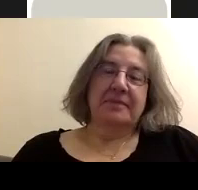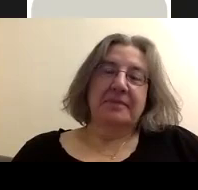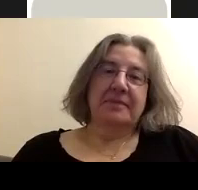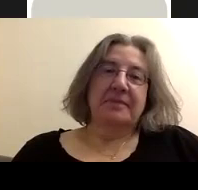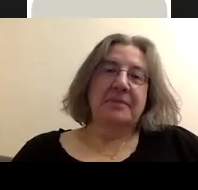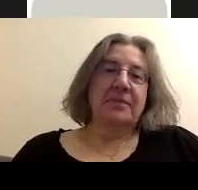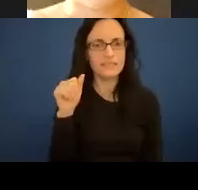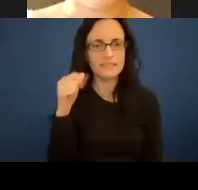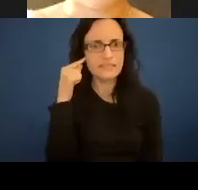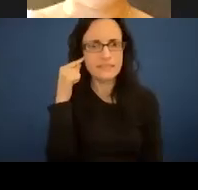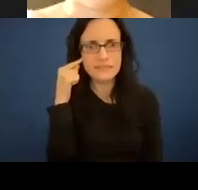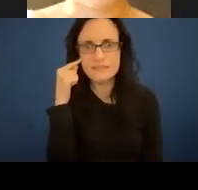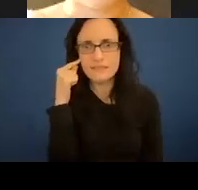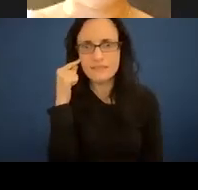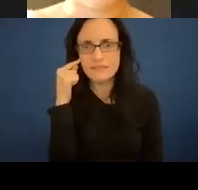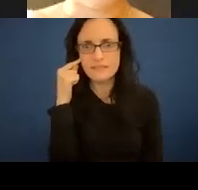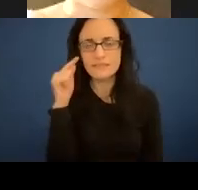Did I hear Ms. Nagasawa?